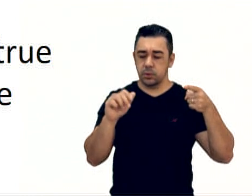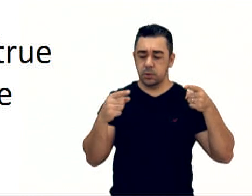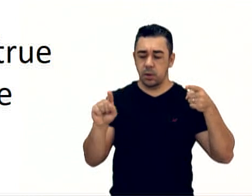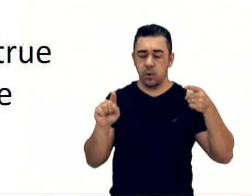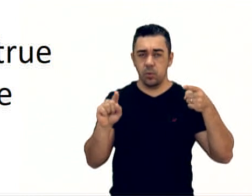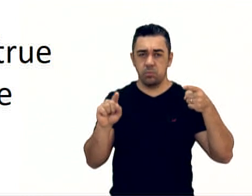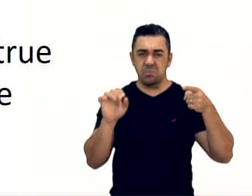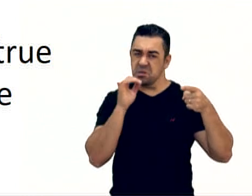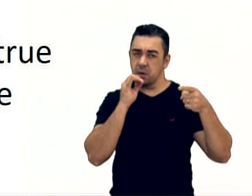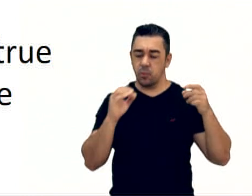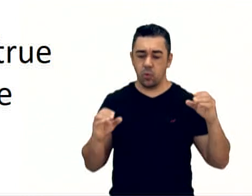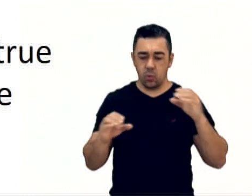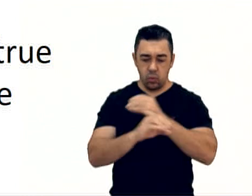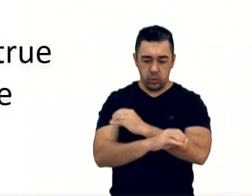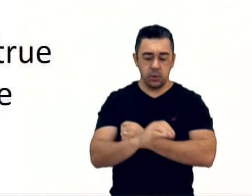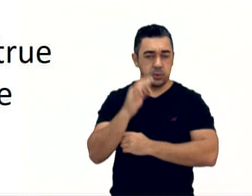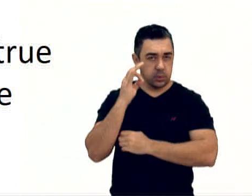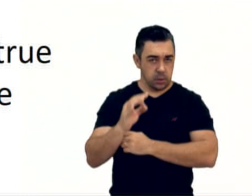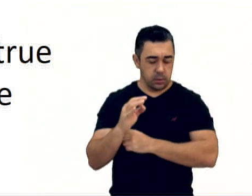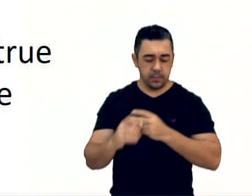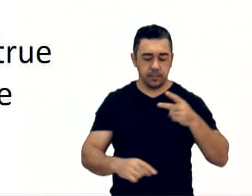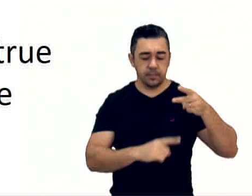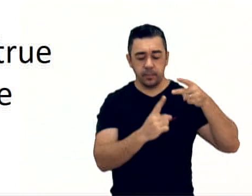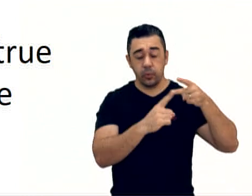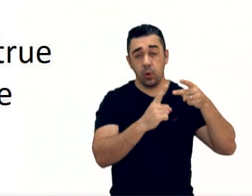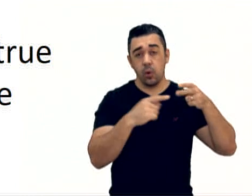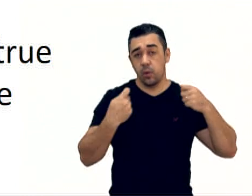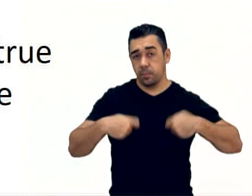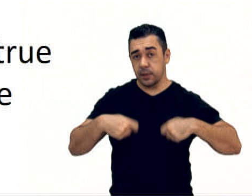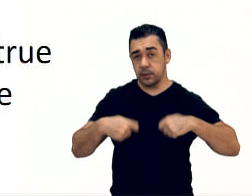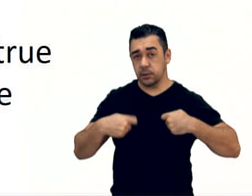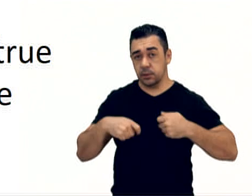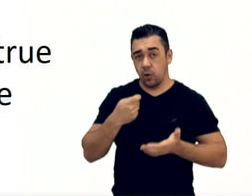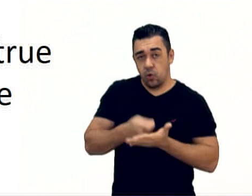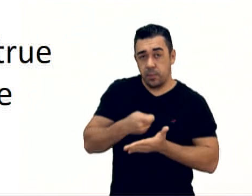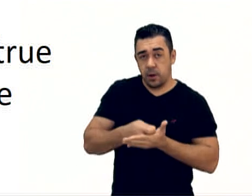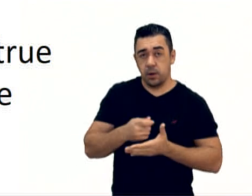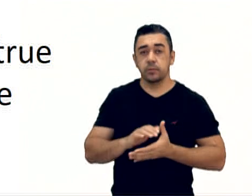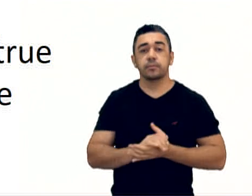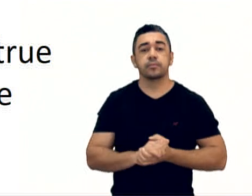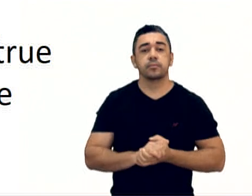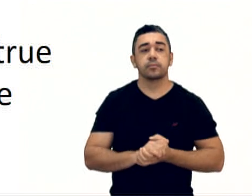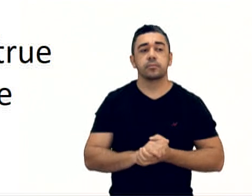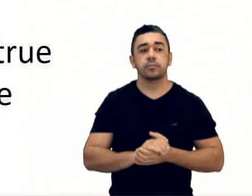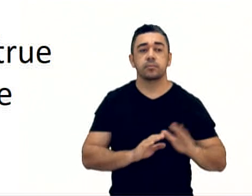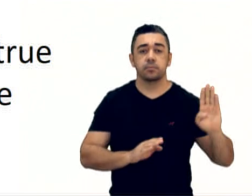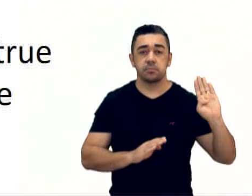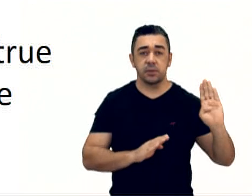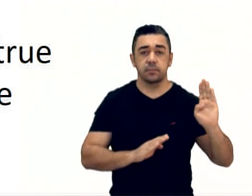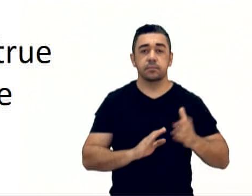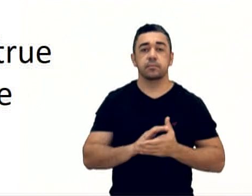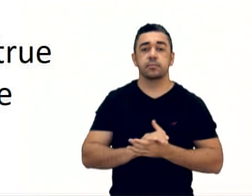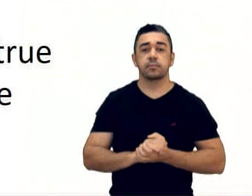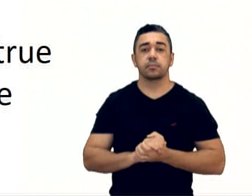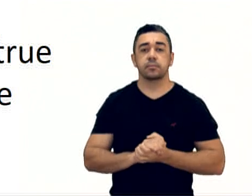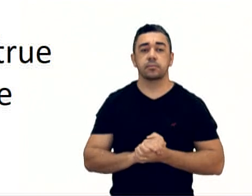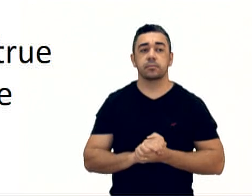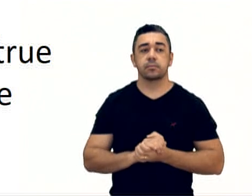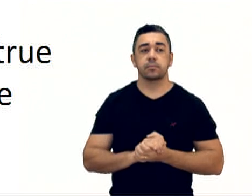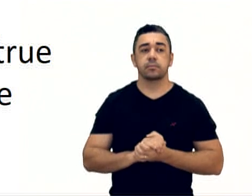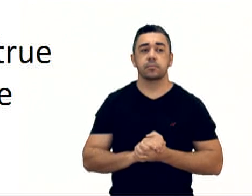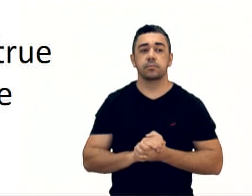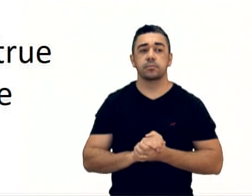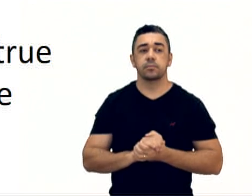que alguma coisa é correta ou necessidade e obrigação. Letter B. The